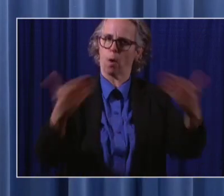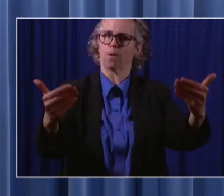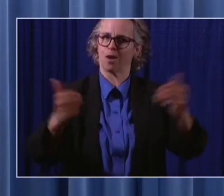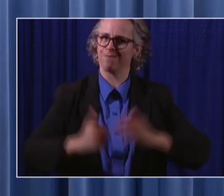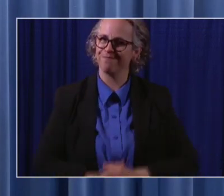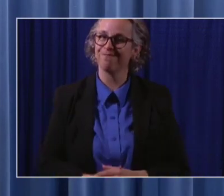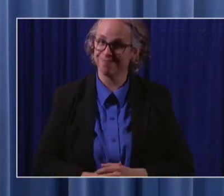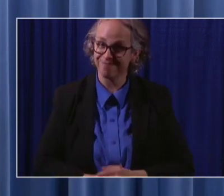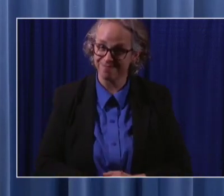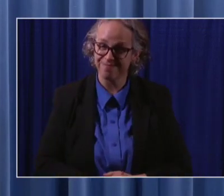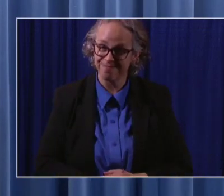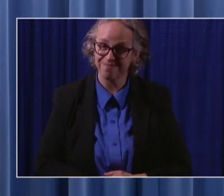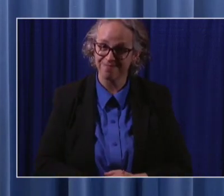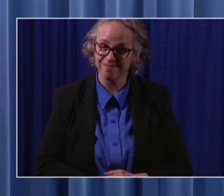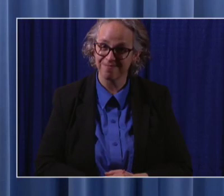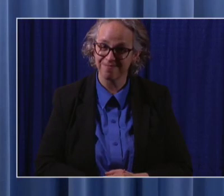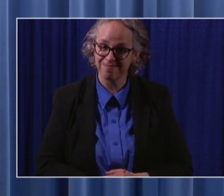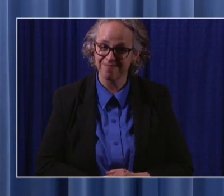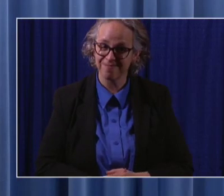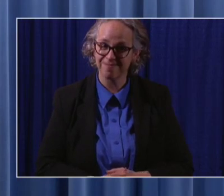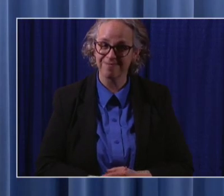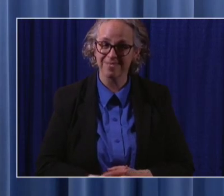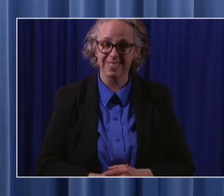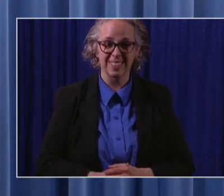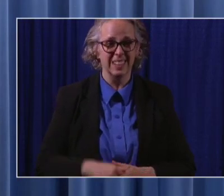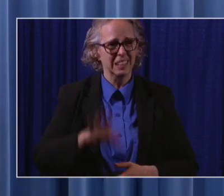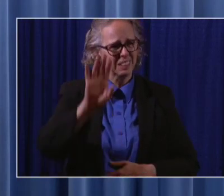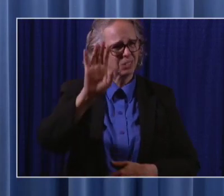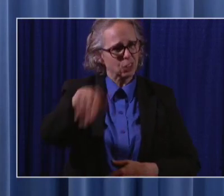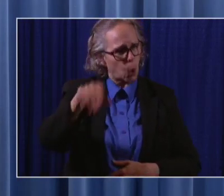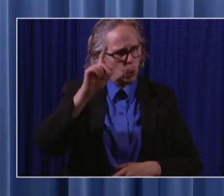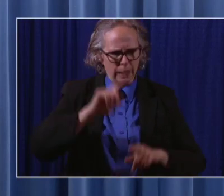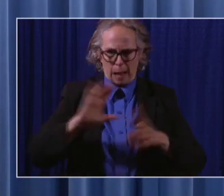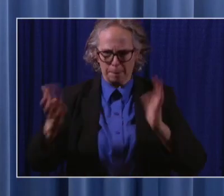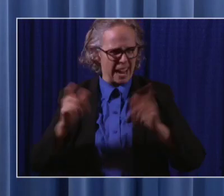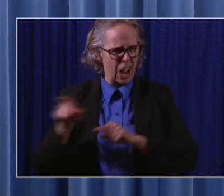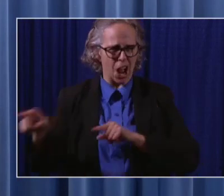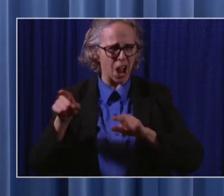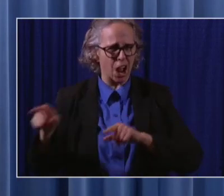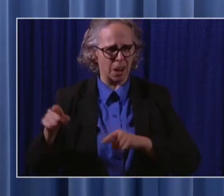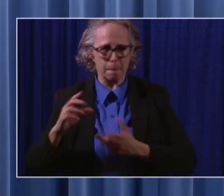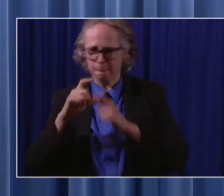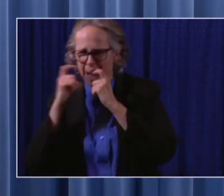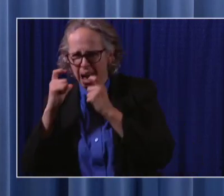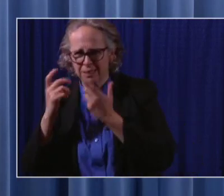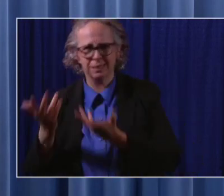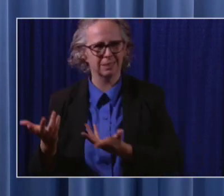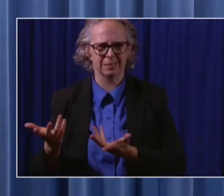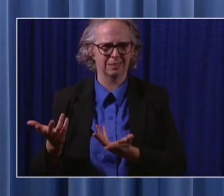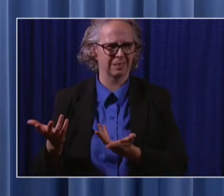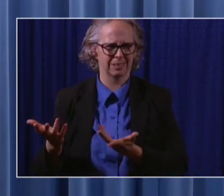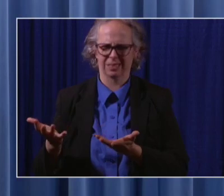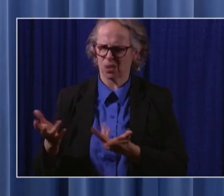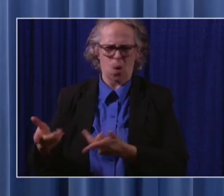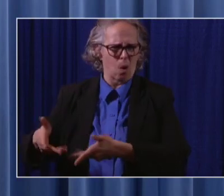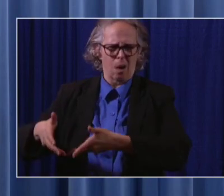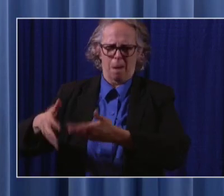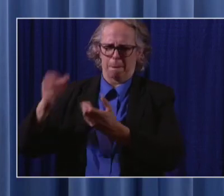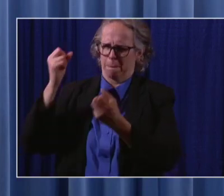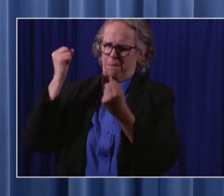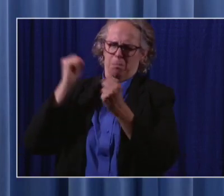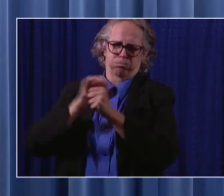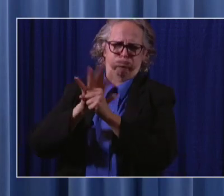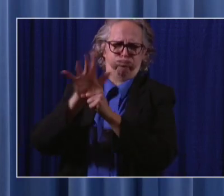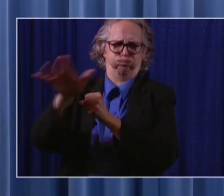is, that decision is. There's a fundamental difference between when it's overwhelming evidence in regard to the mask and in a